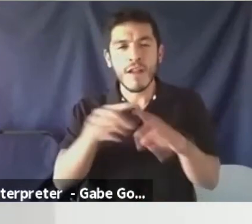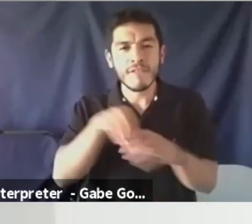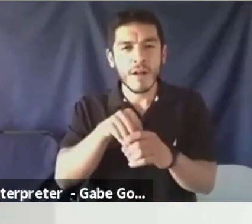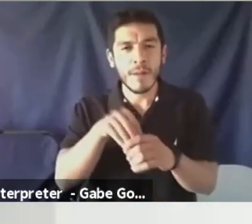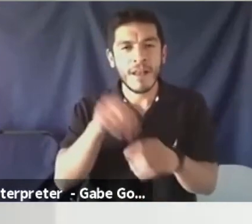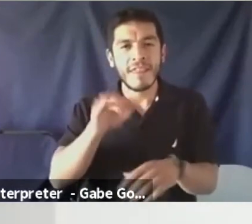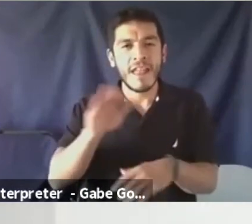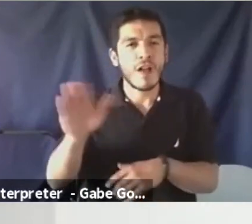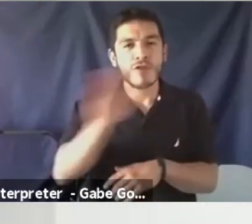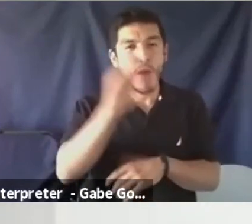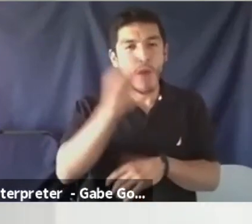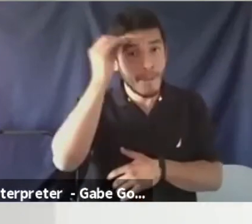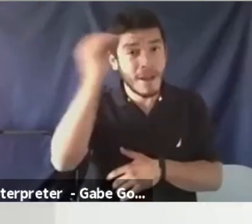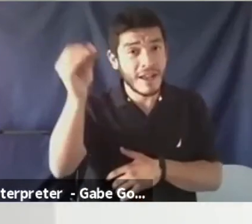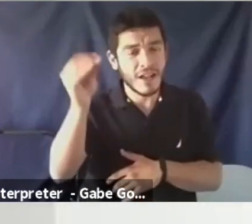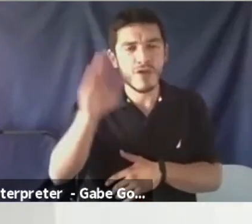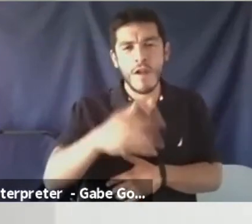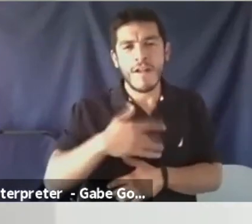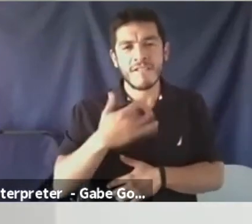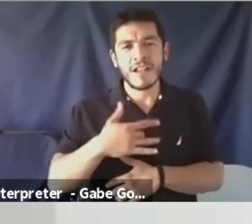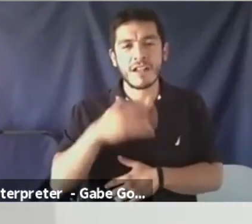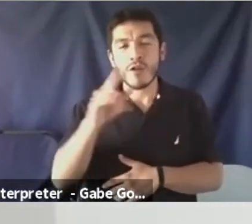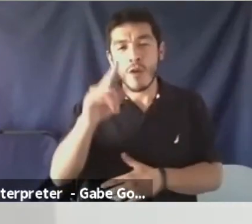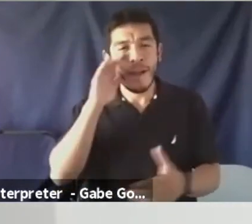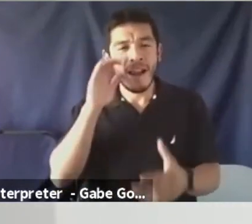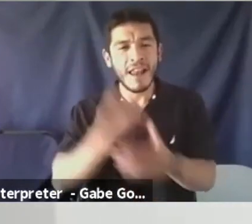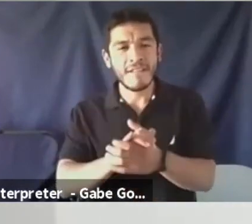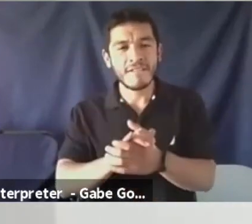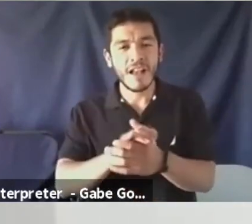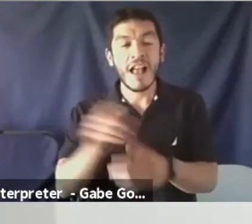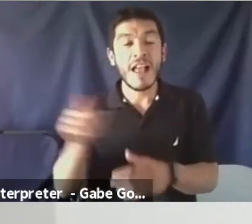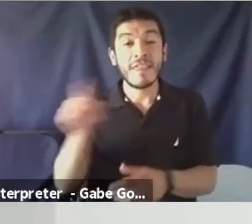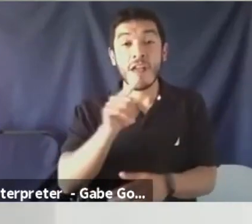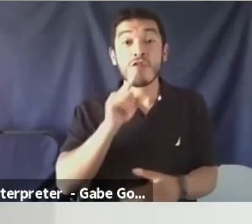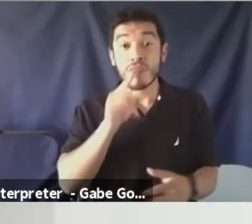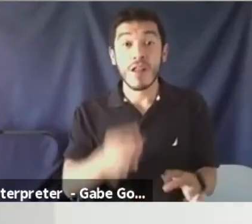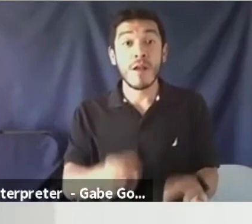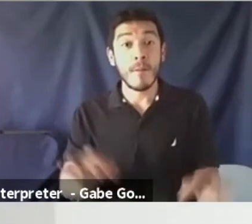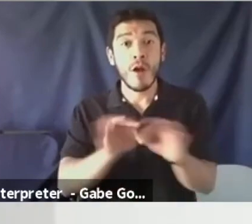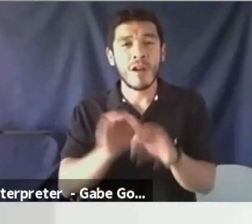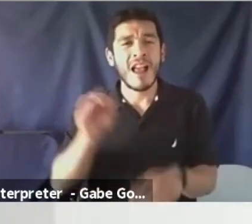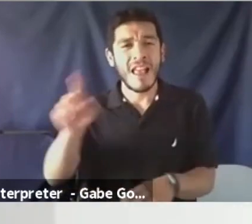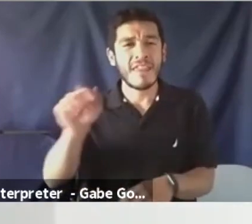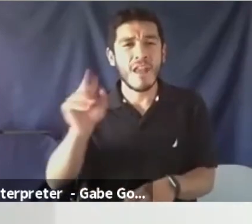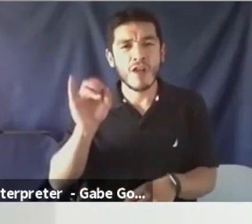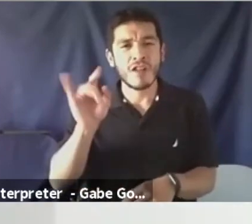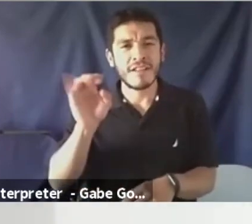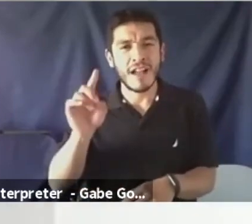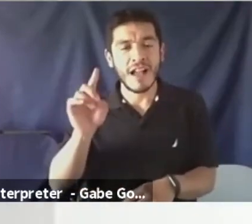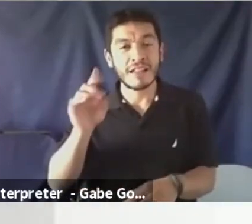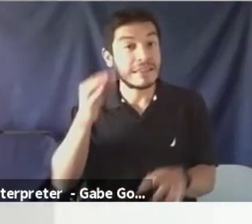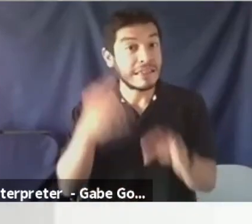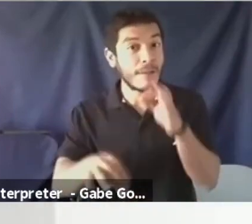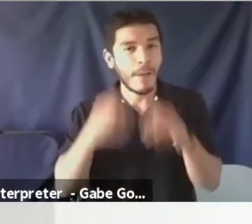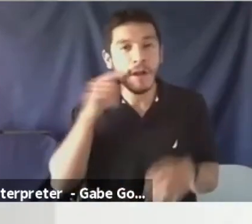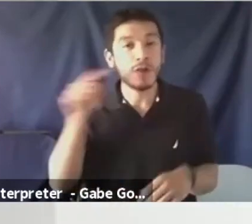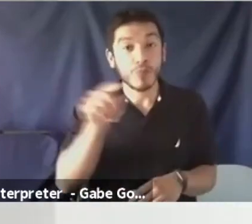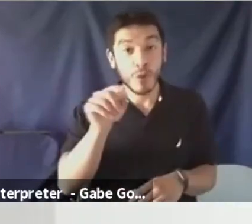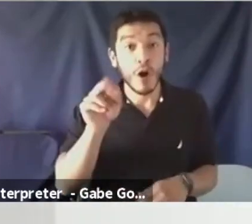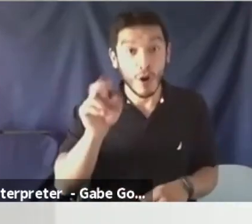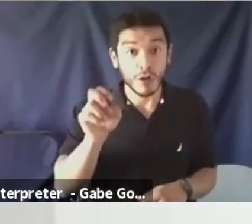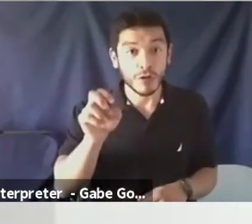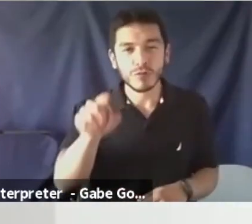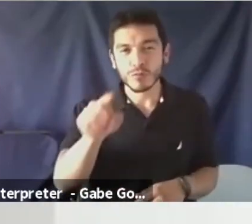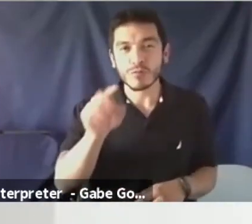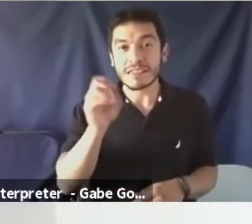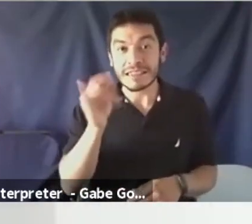your opinions, your feelings, your beliefs, they matter, and they're justified simply because you are, you